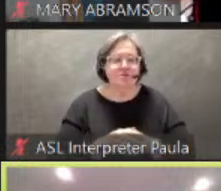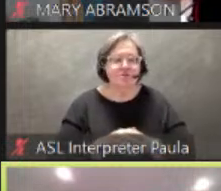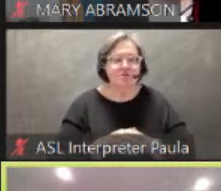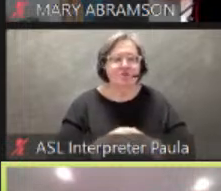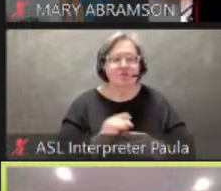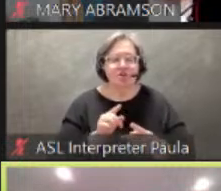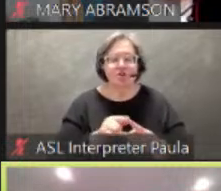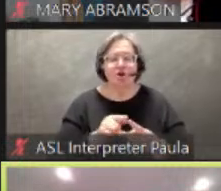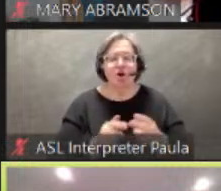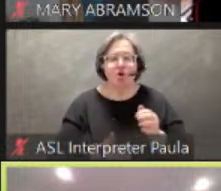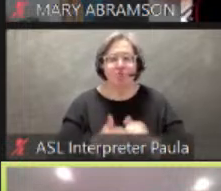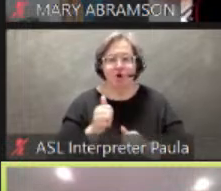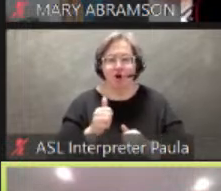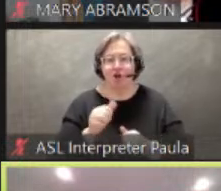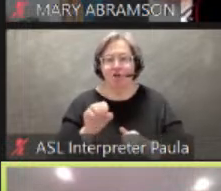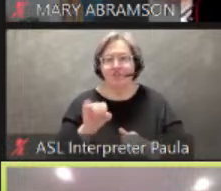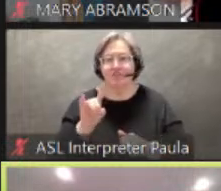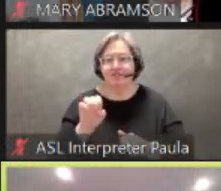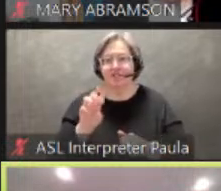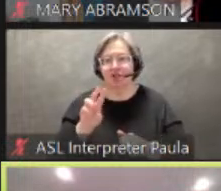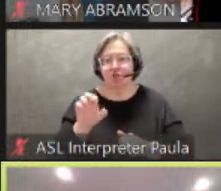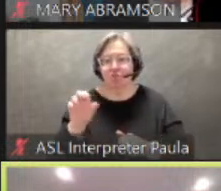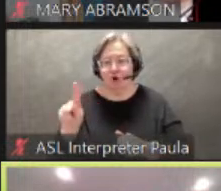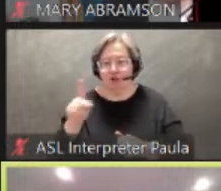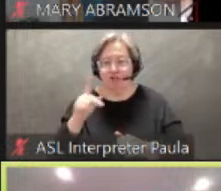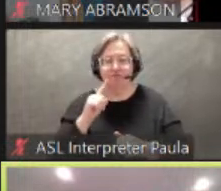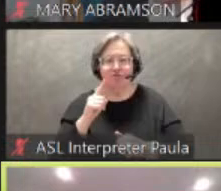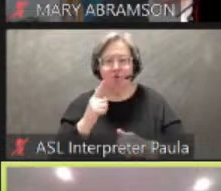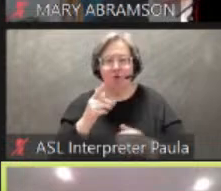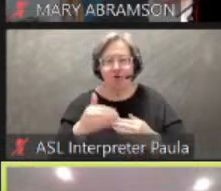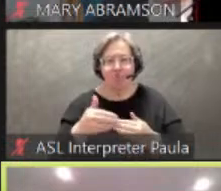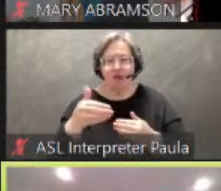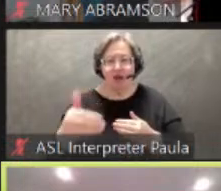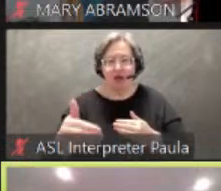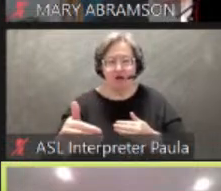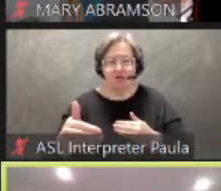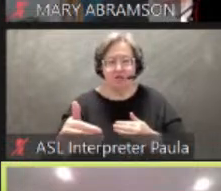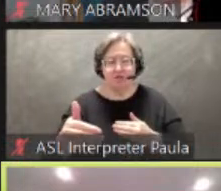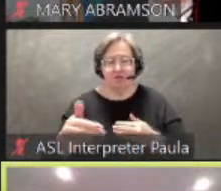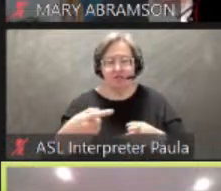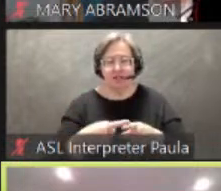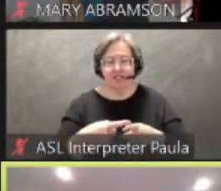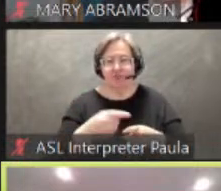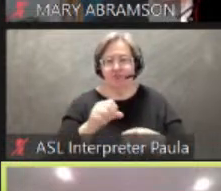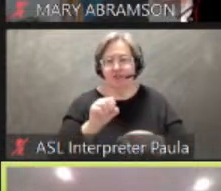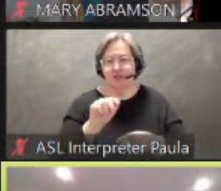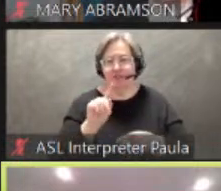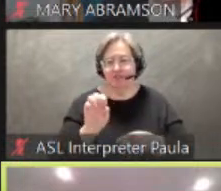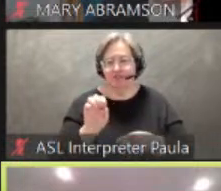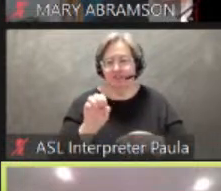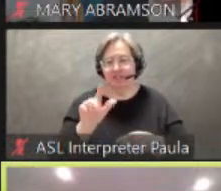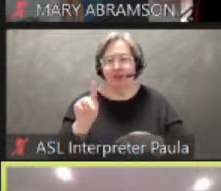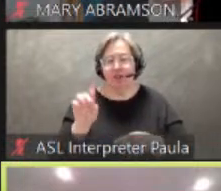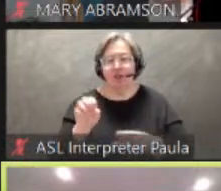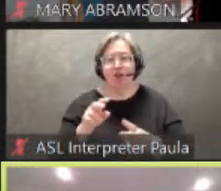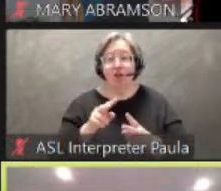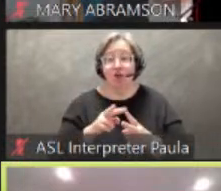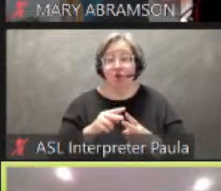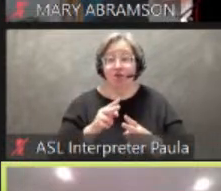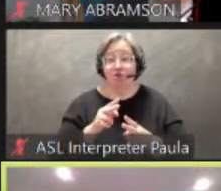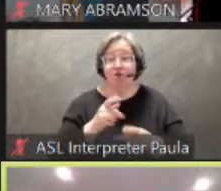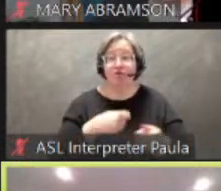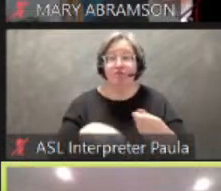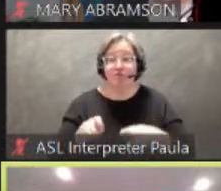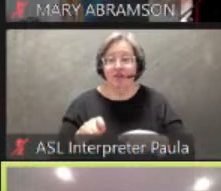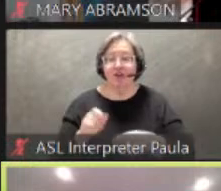Most of the sidewalks for about a block outside of the intersection of State and Lake are either being replaced